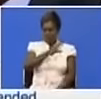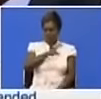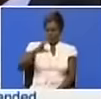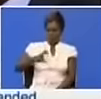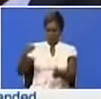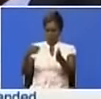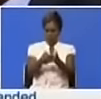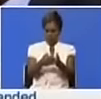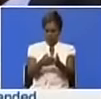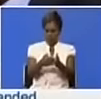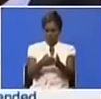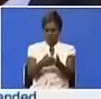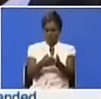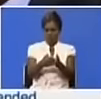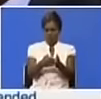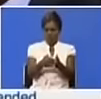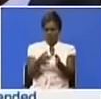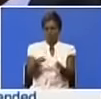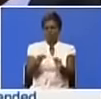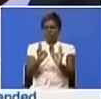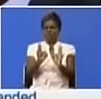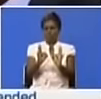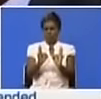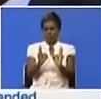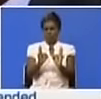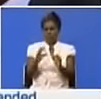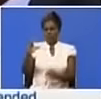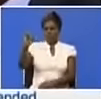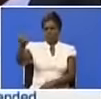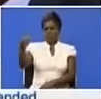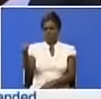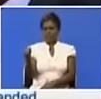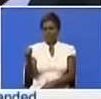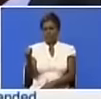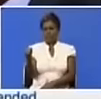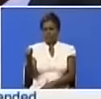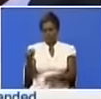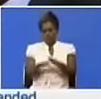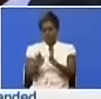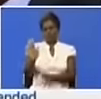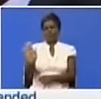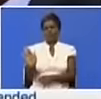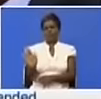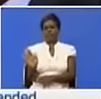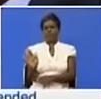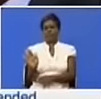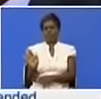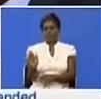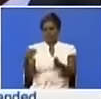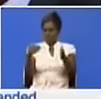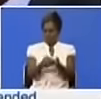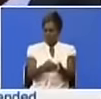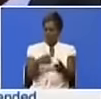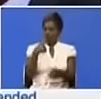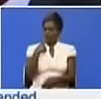from commencing recruitment of top judicial officers set to replace CJ Willy Mutunga and his deputy Kalpana Rawal. The temporary